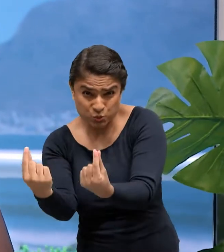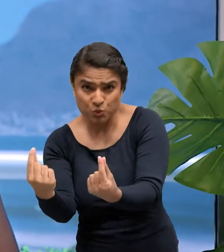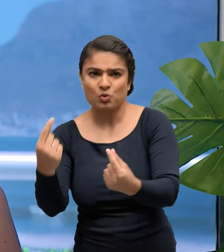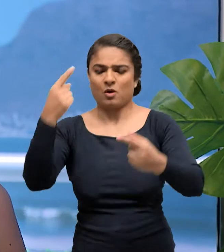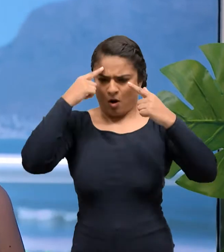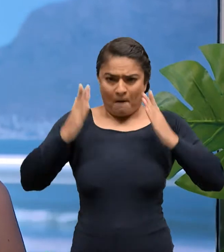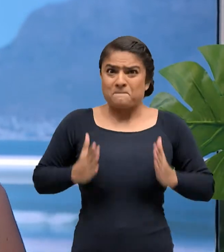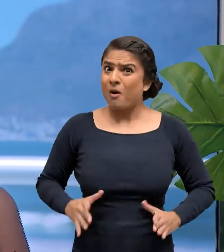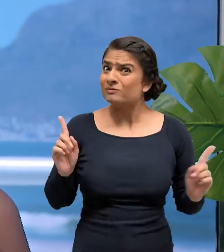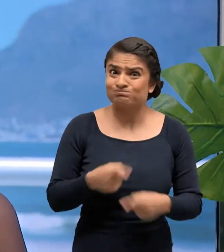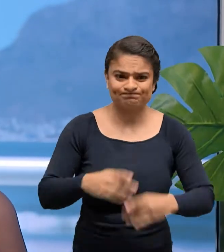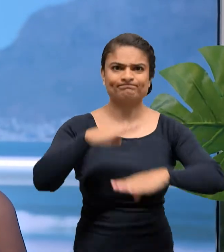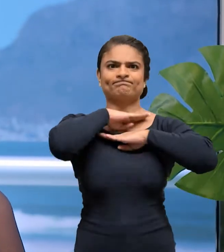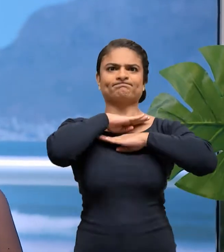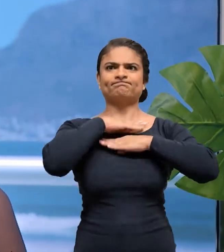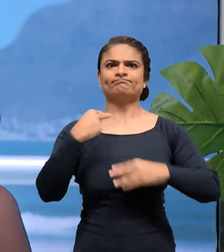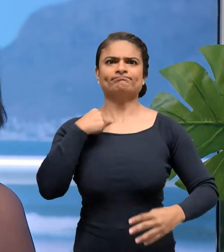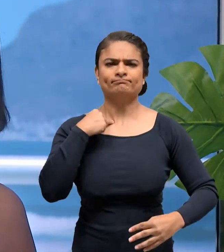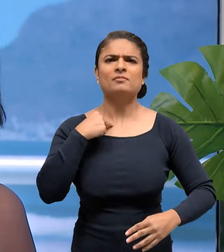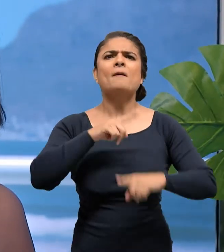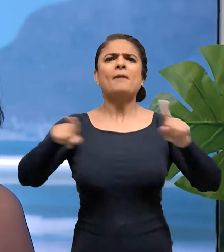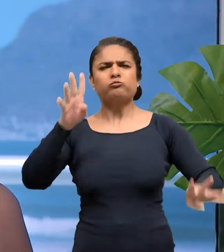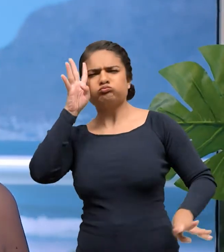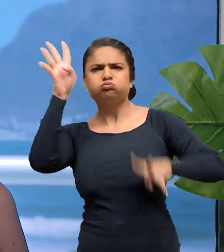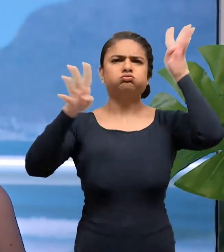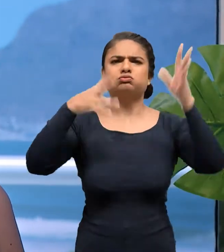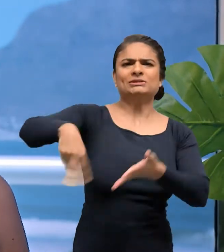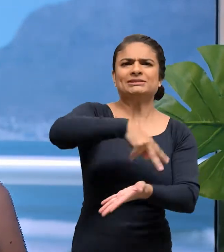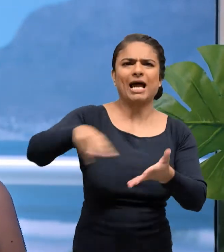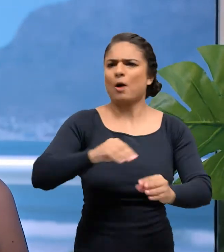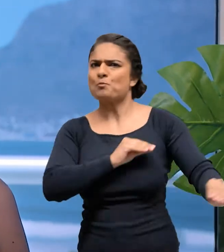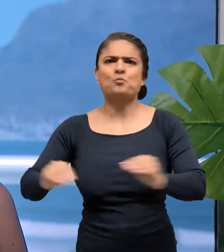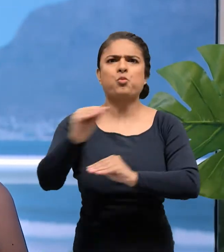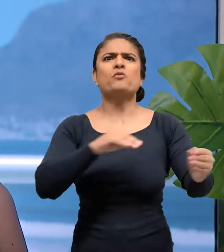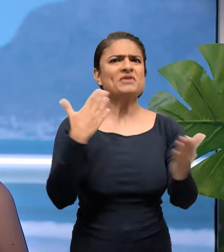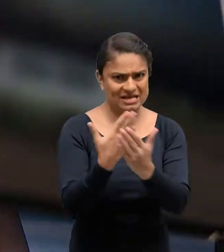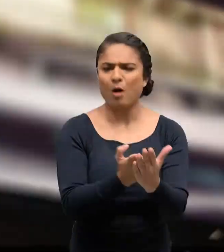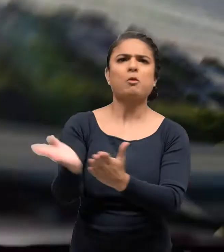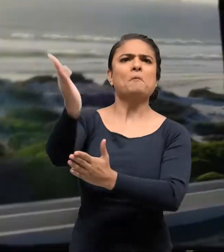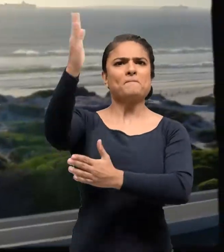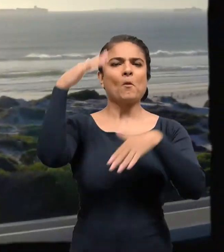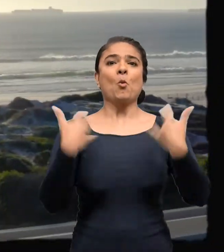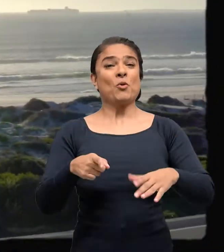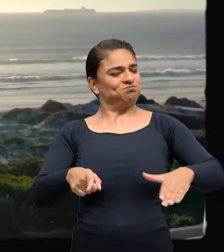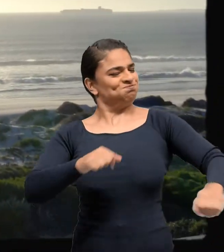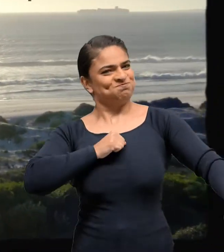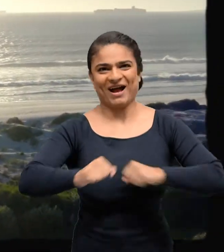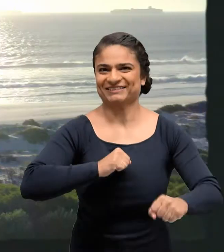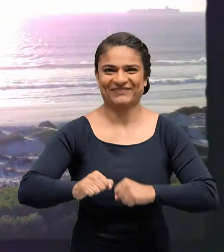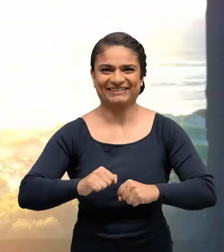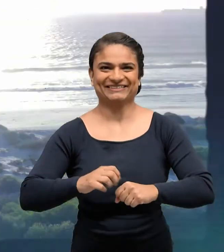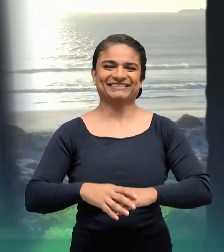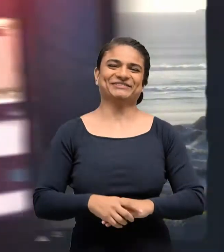what the body is unable to do to what it can do. Now, let's get activated. In today's